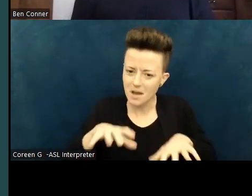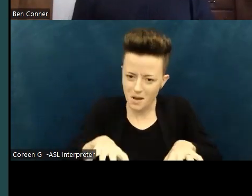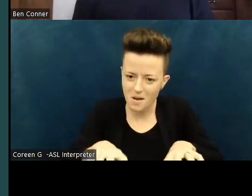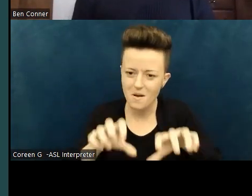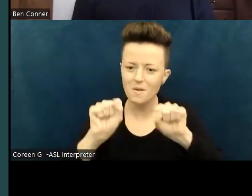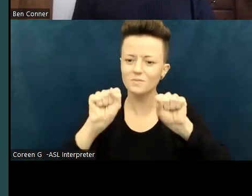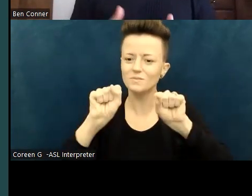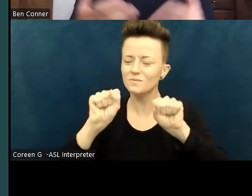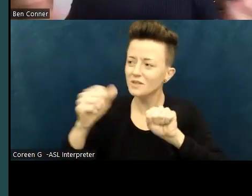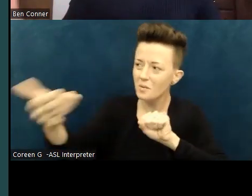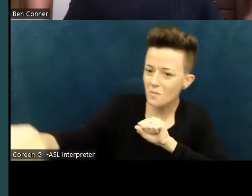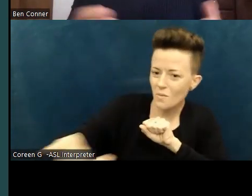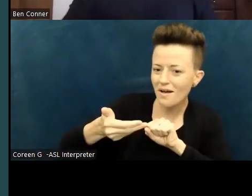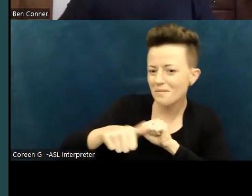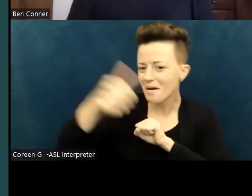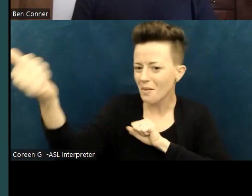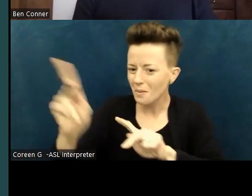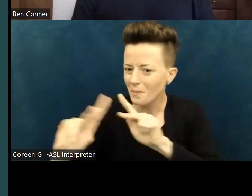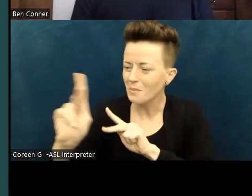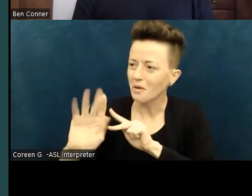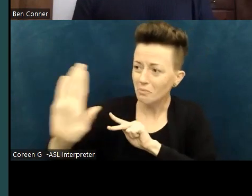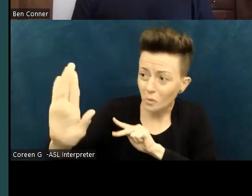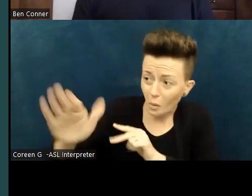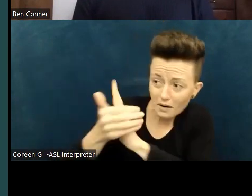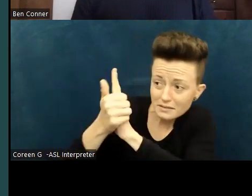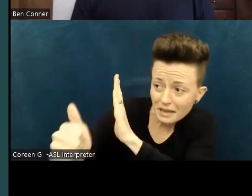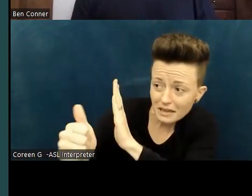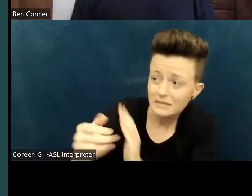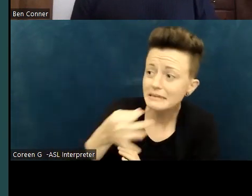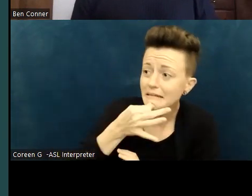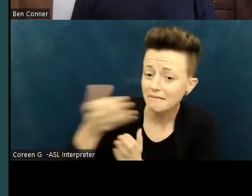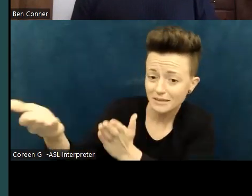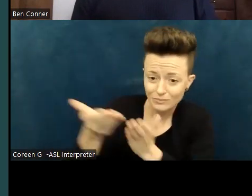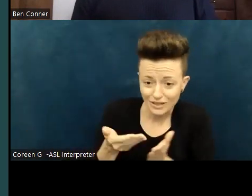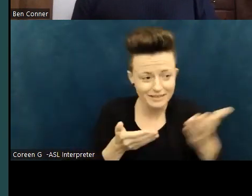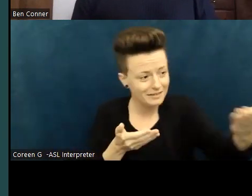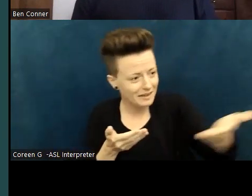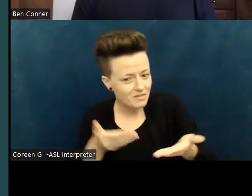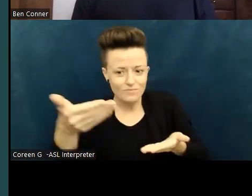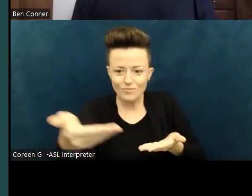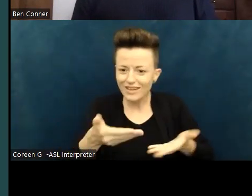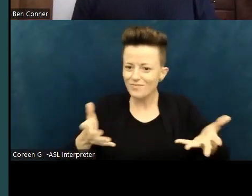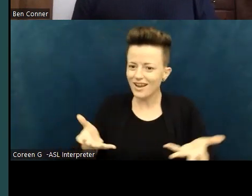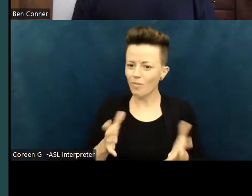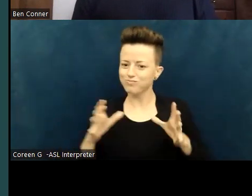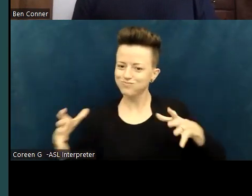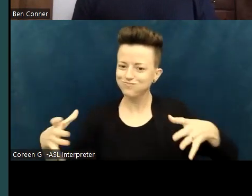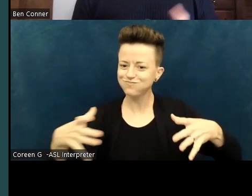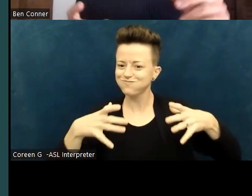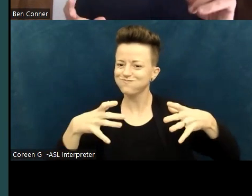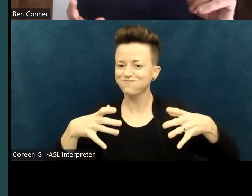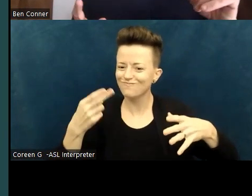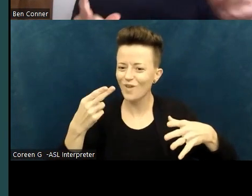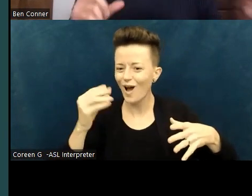other people and giving of ourselves in hospitality. God reminds us through Jesus that